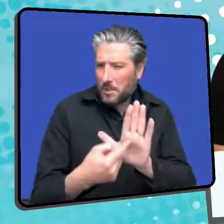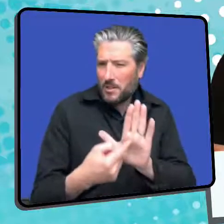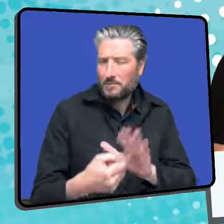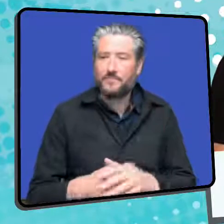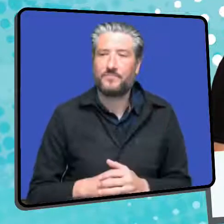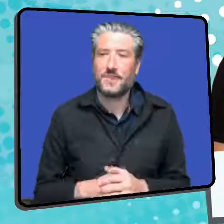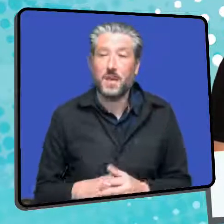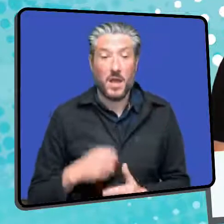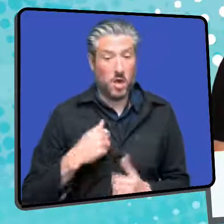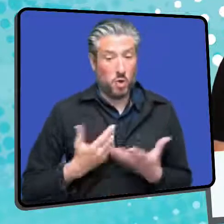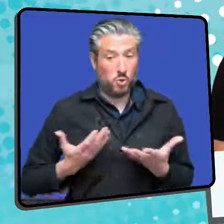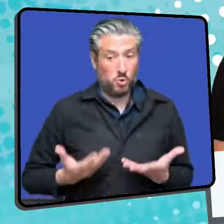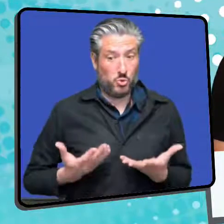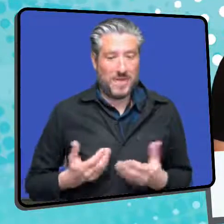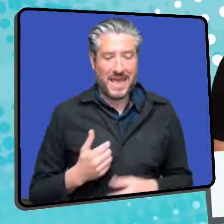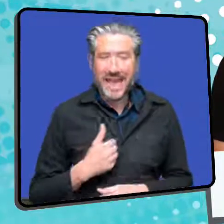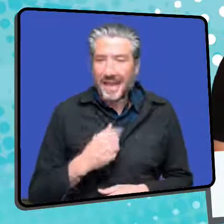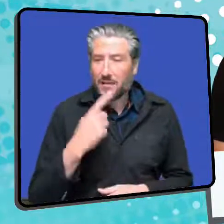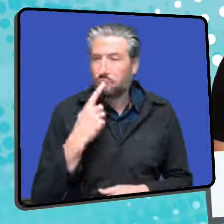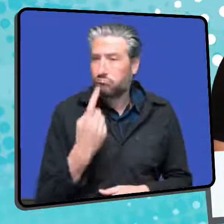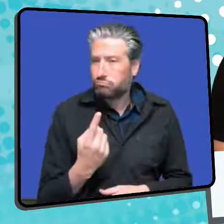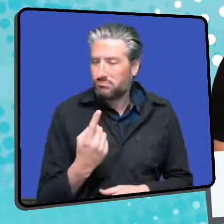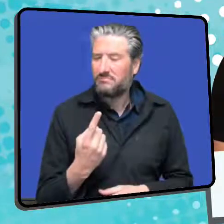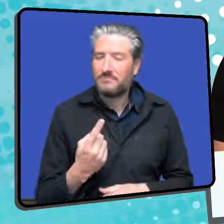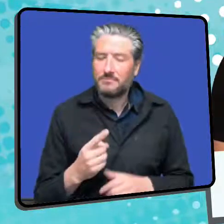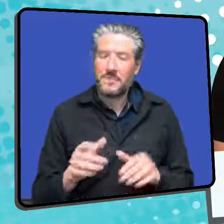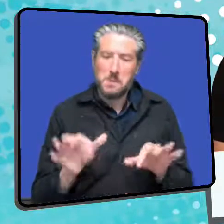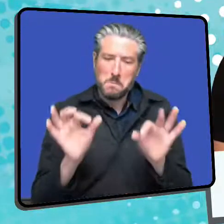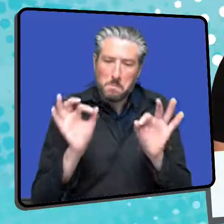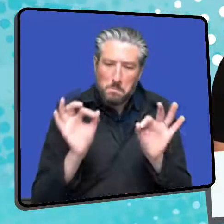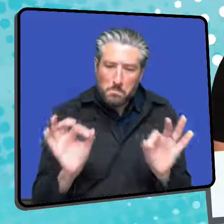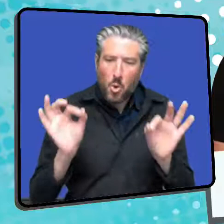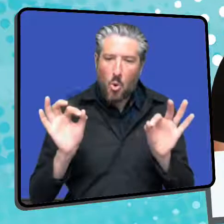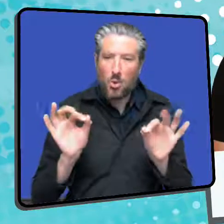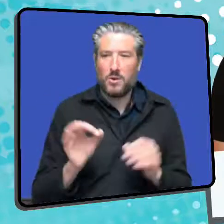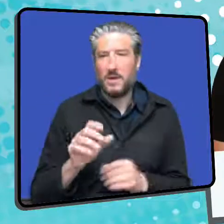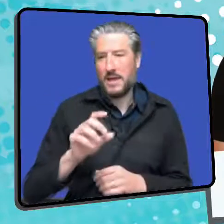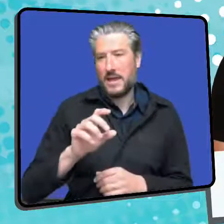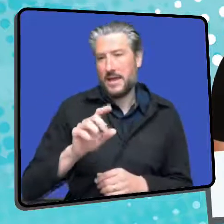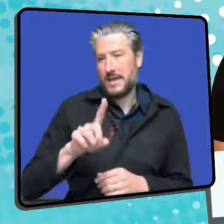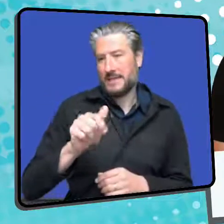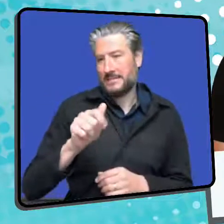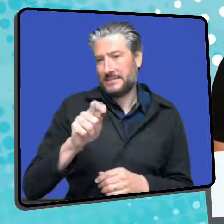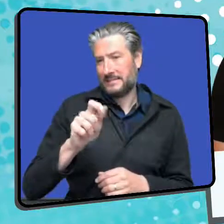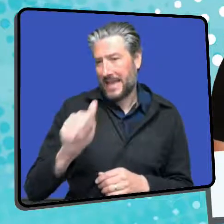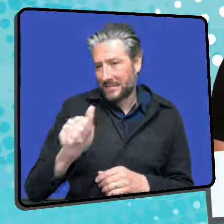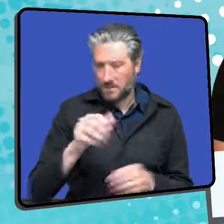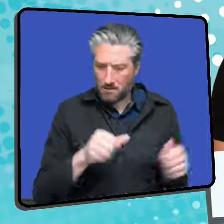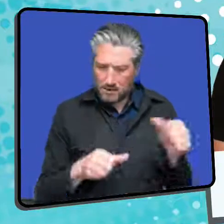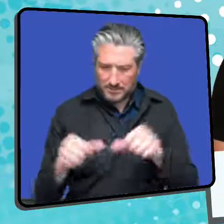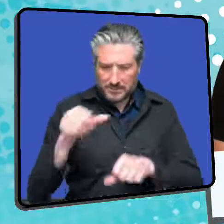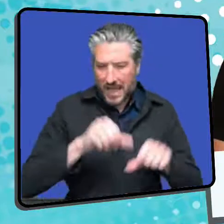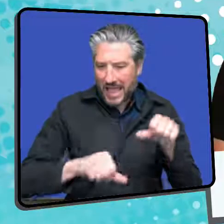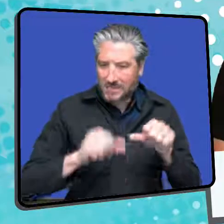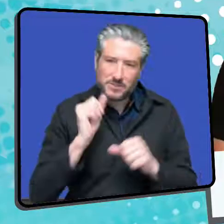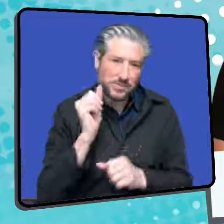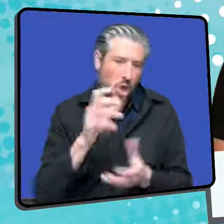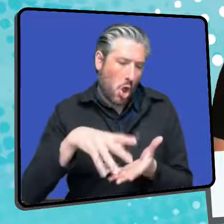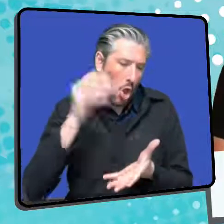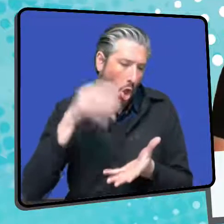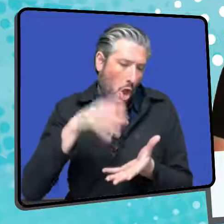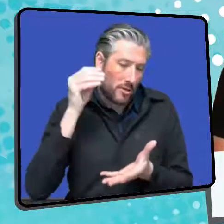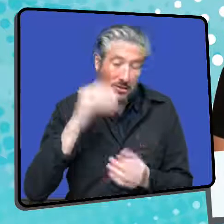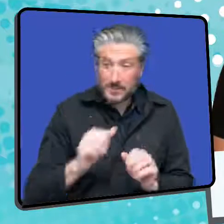listed today is pure data science learning, because I feel like Marta was kind of saying that bridge into pure data